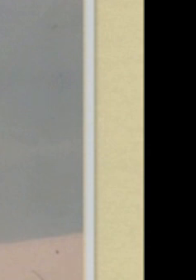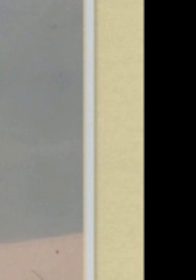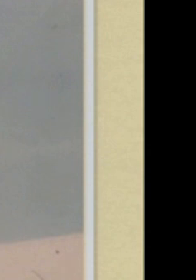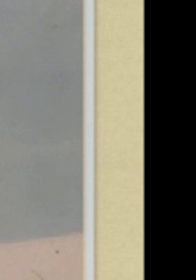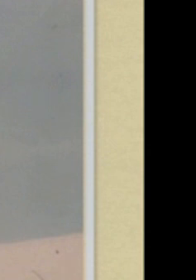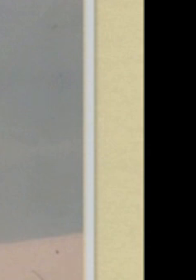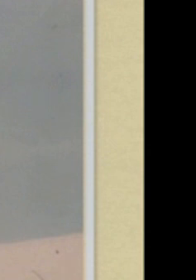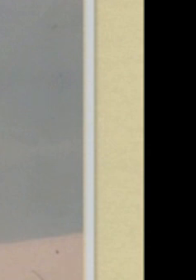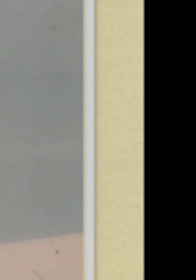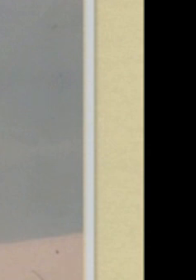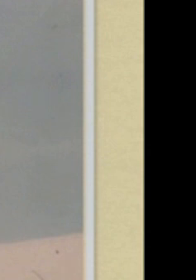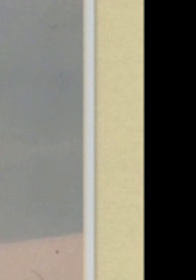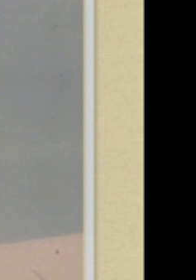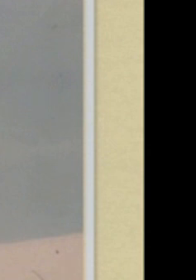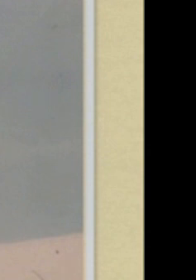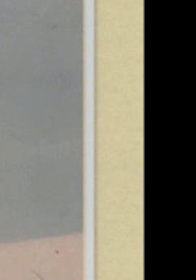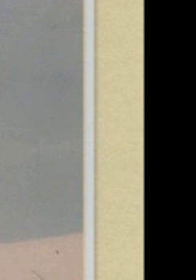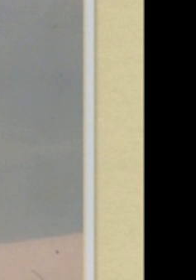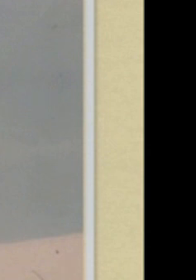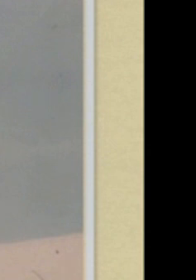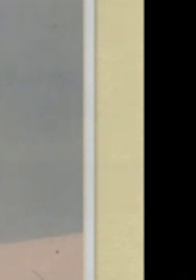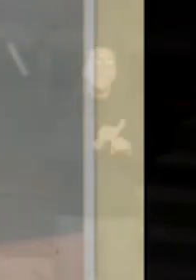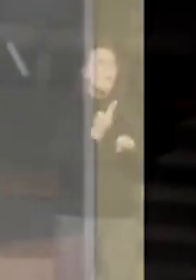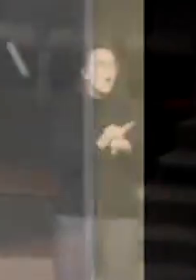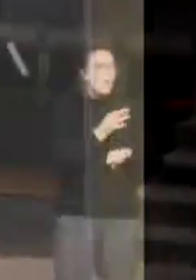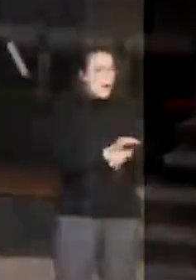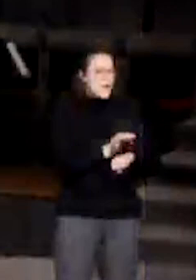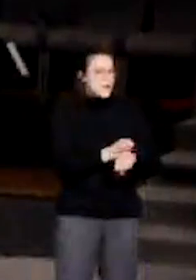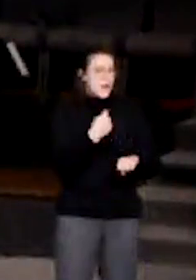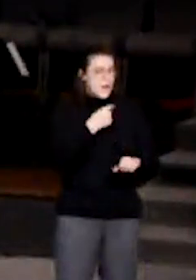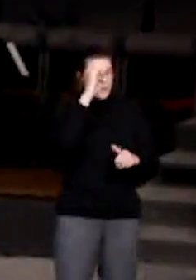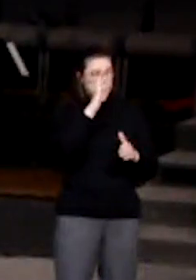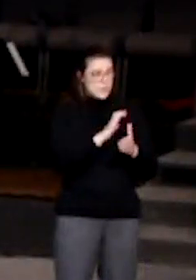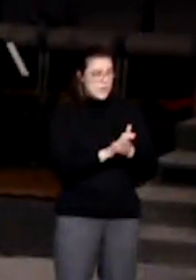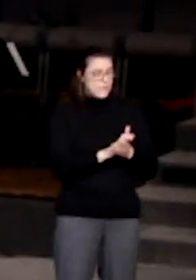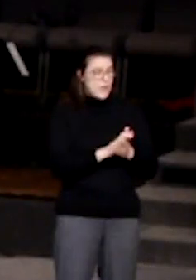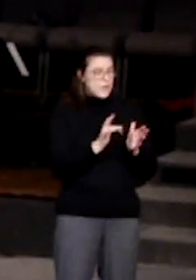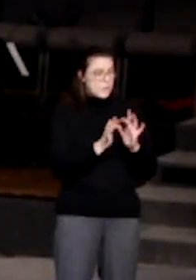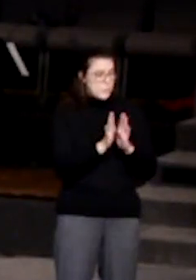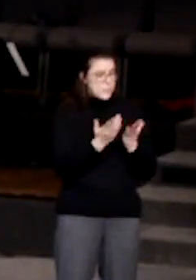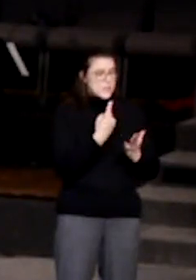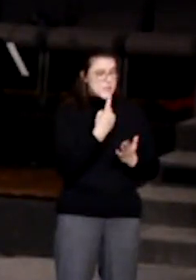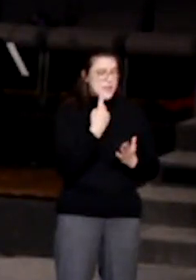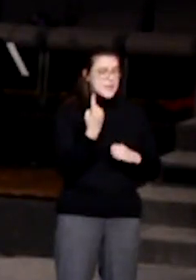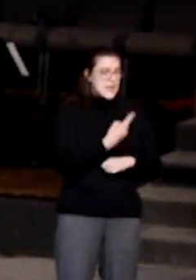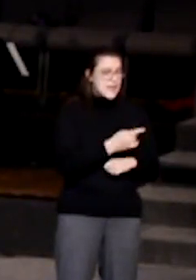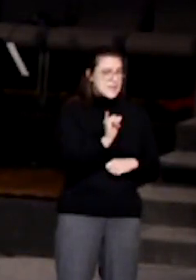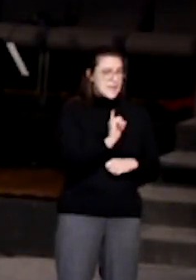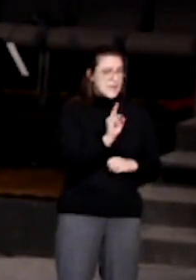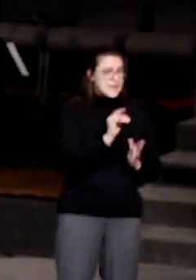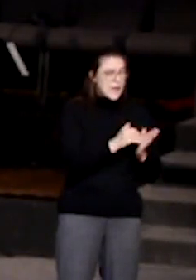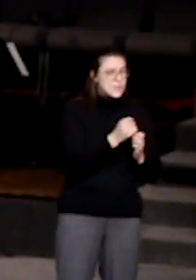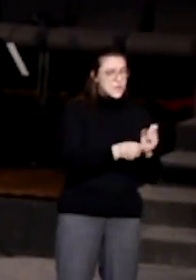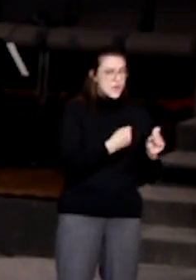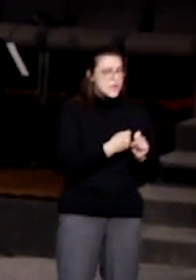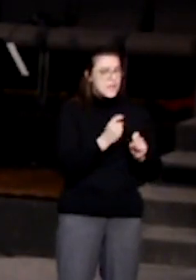always wore a watch. And I believe the Bible says, a day is like 1,000 years, 1,000 years is like a day. And I believe